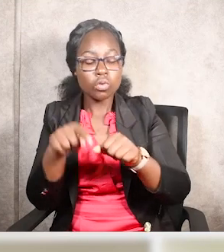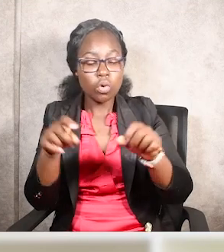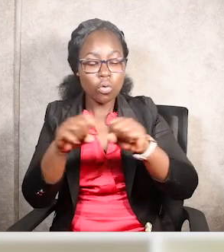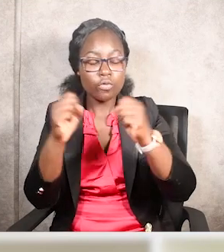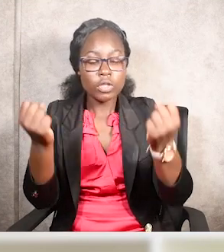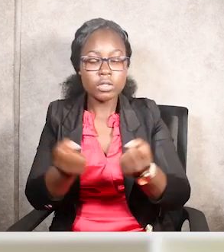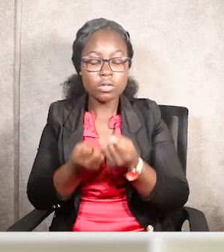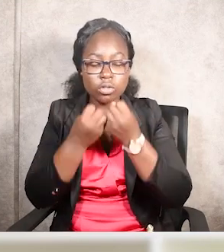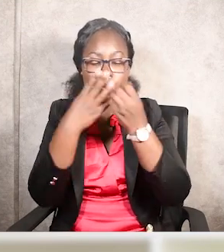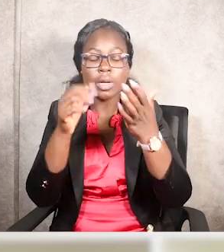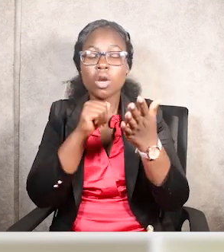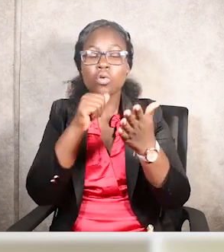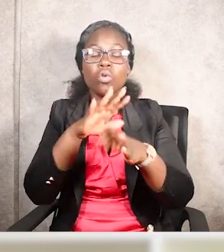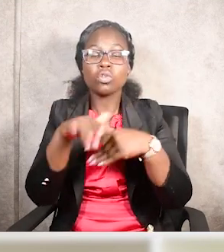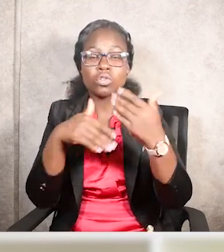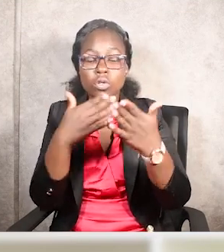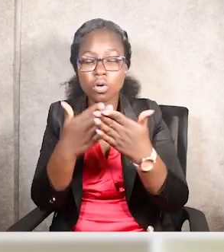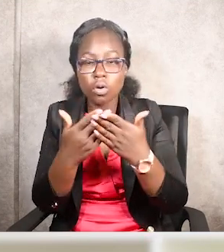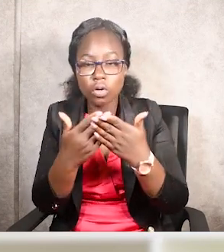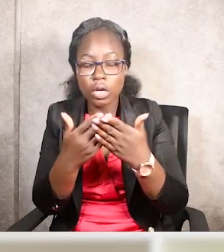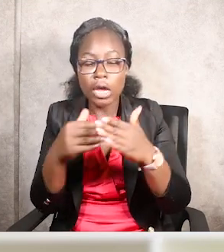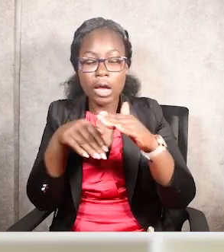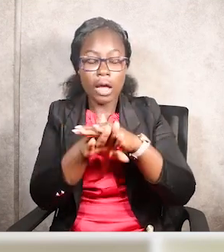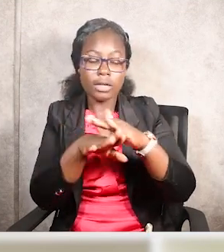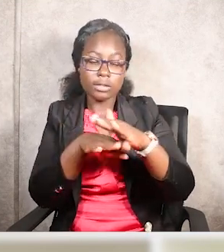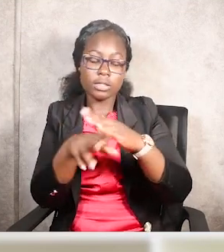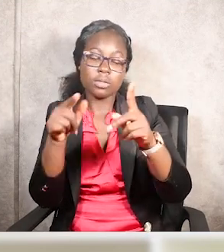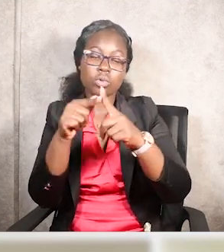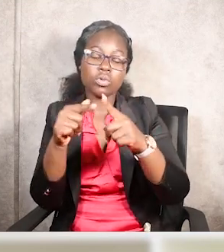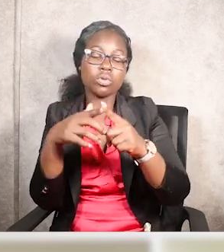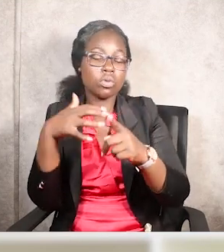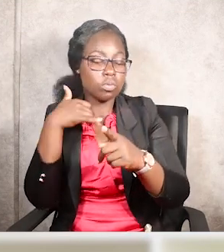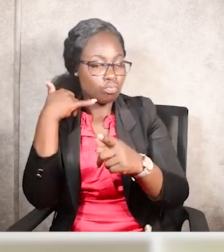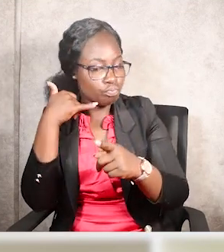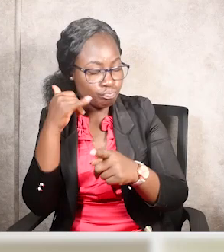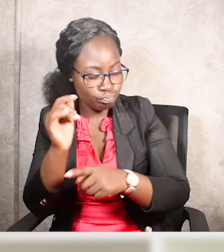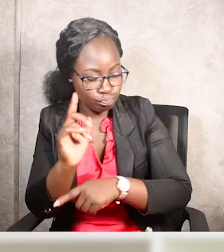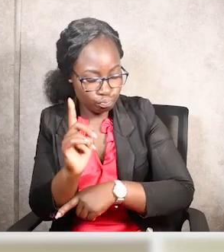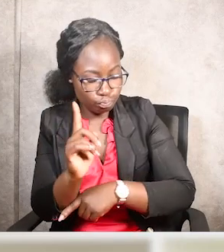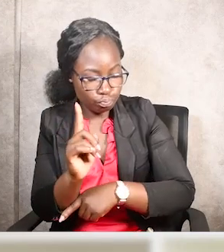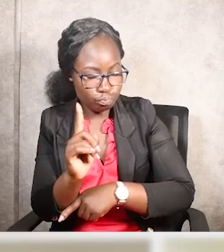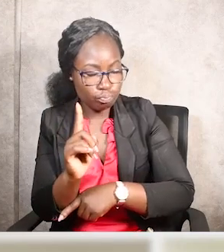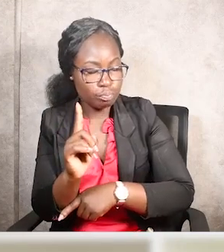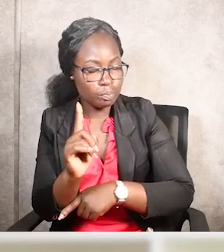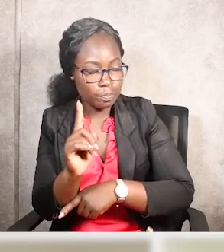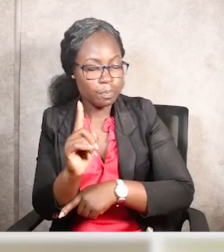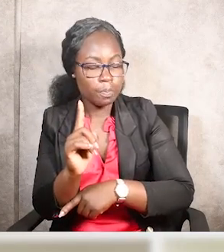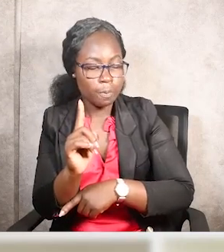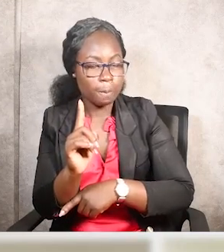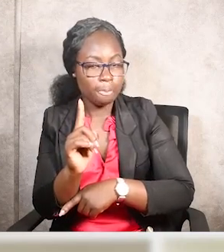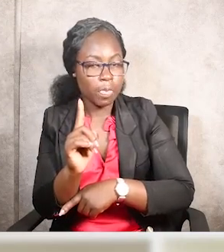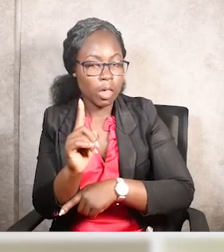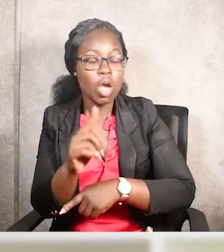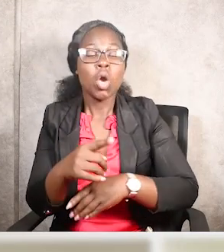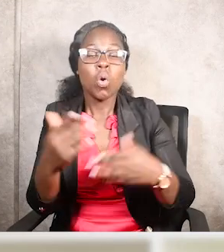Most of these social medias, if not all, are accessible through the mobile phone. So